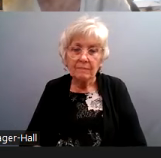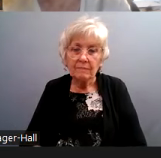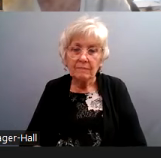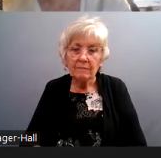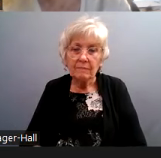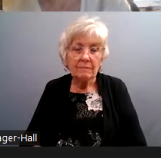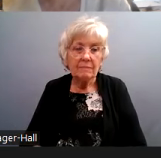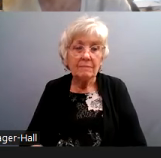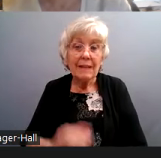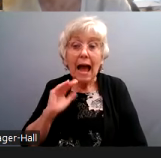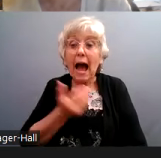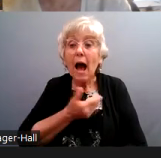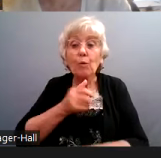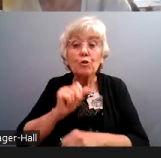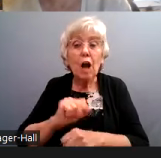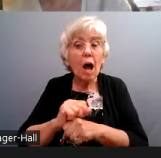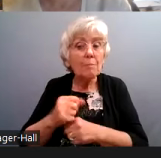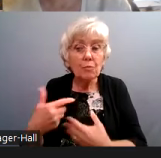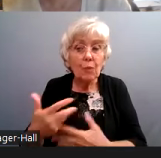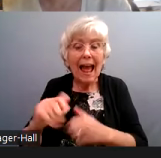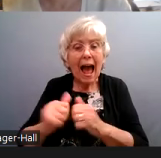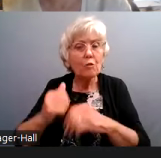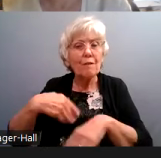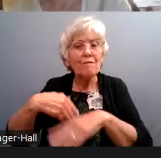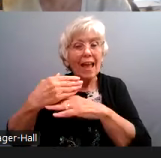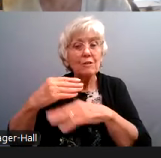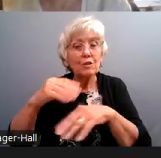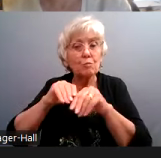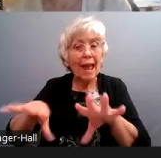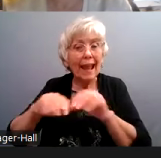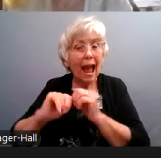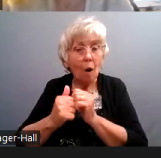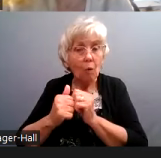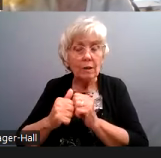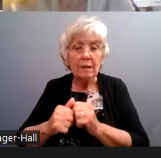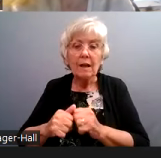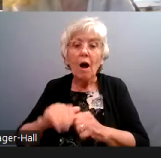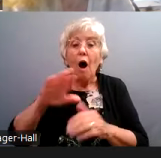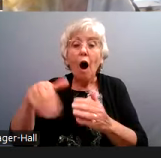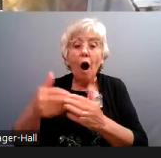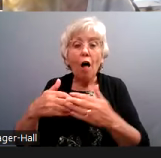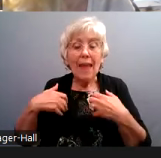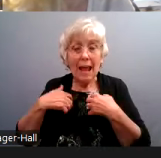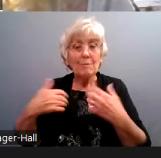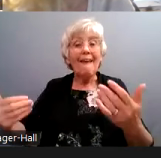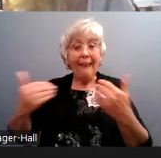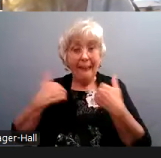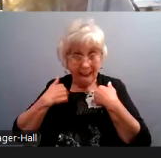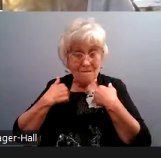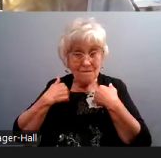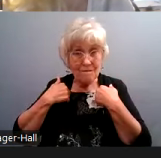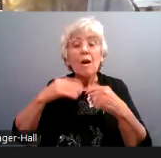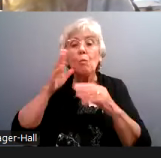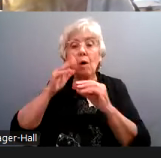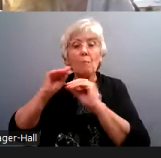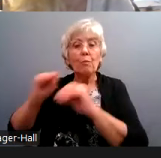So what's our job? How do we prevent the spread? So we're going to isolate all the positive animals in the fungal jungle,